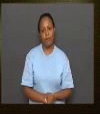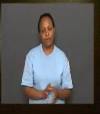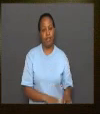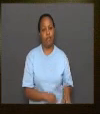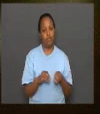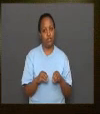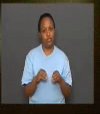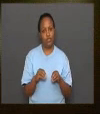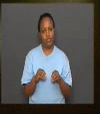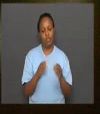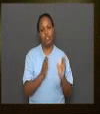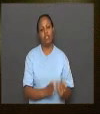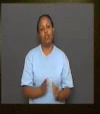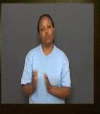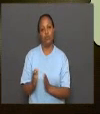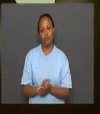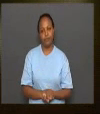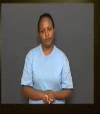Students, let's get ready.